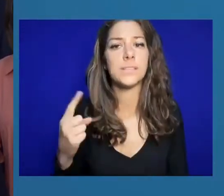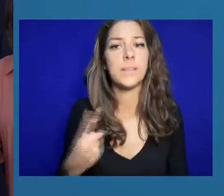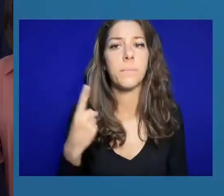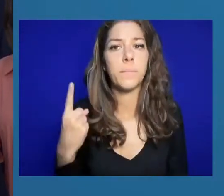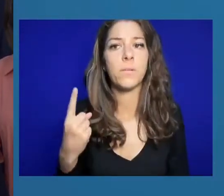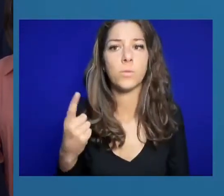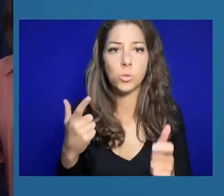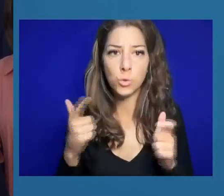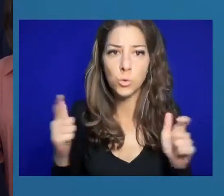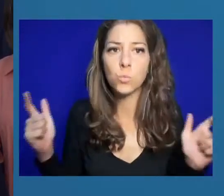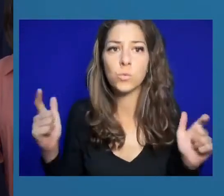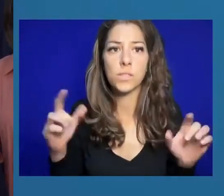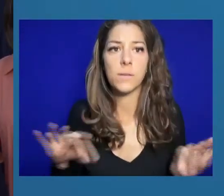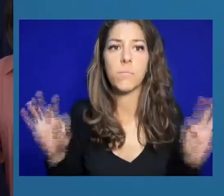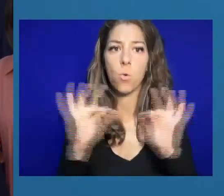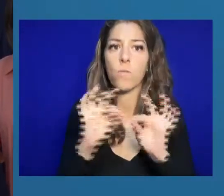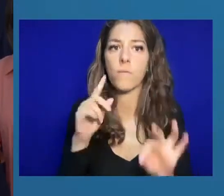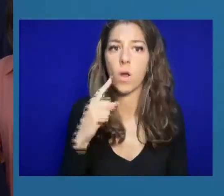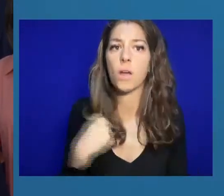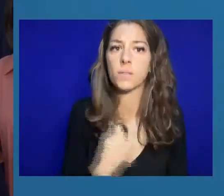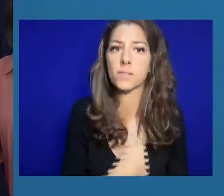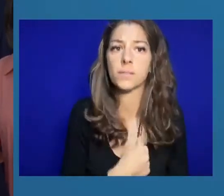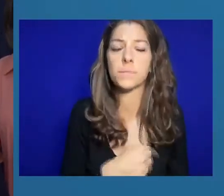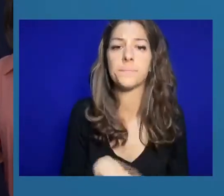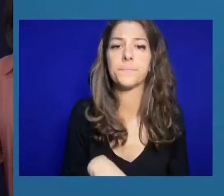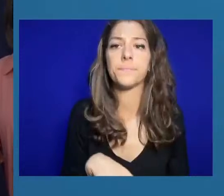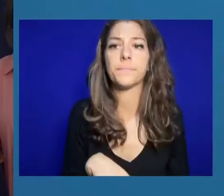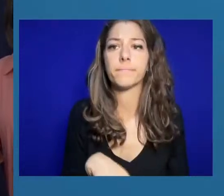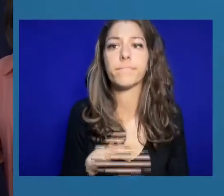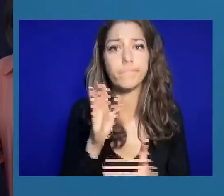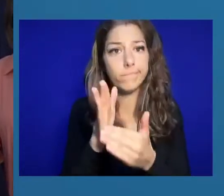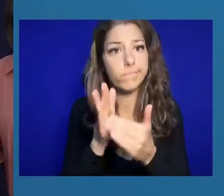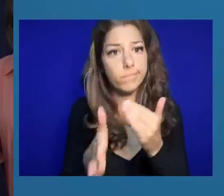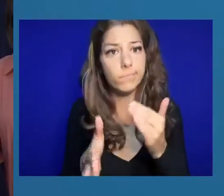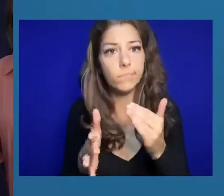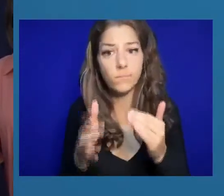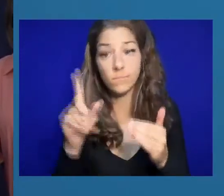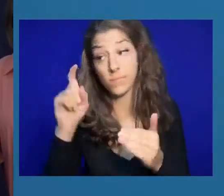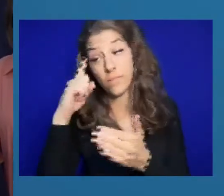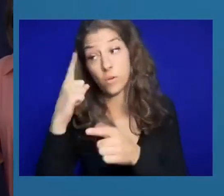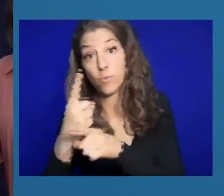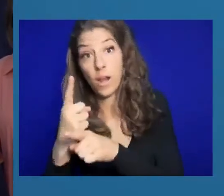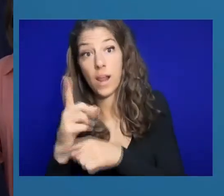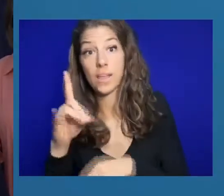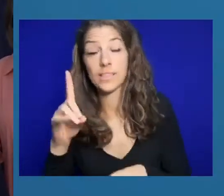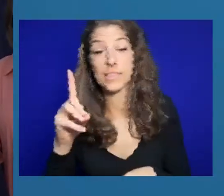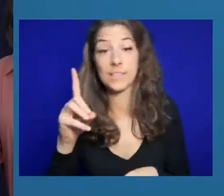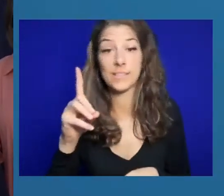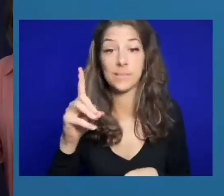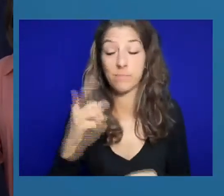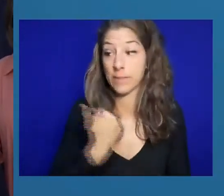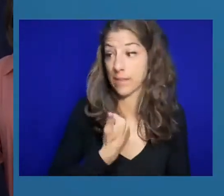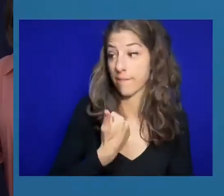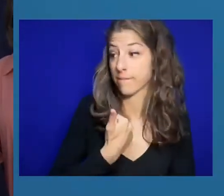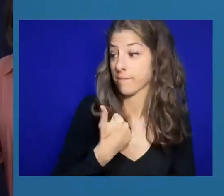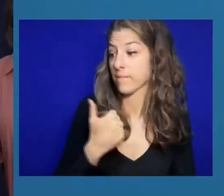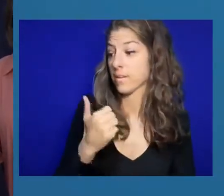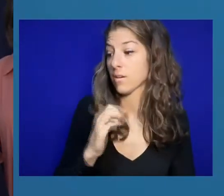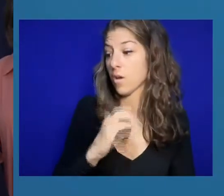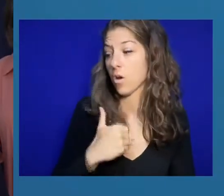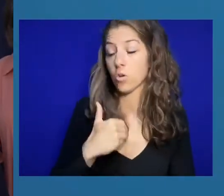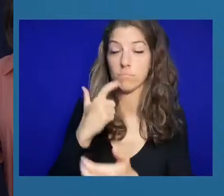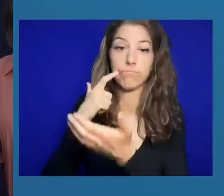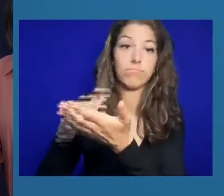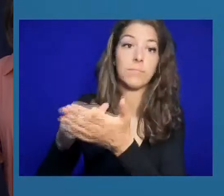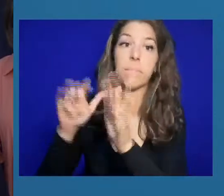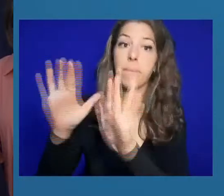hugely, hugely important. And it was able to get done, really, and the governor's right, I did bug her, myself and our incredible chair of